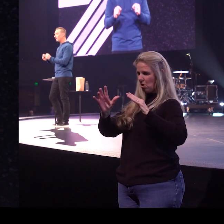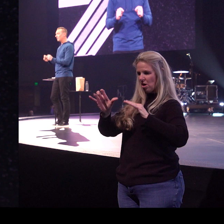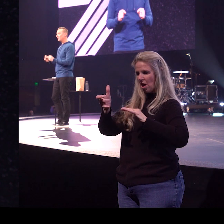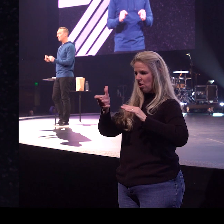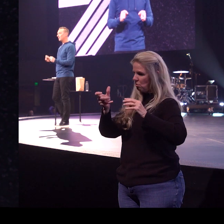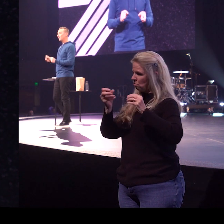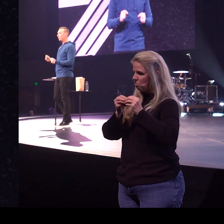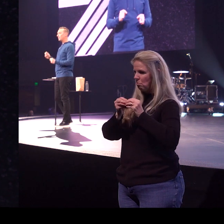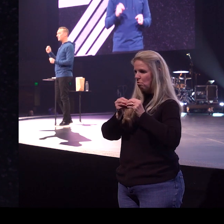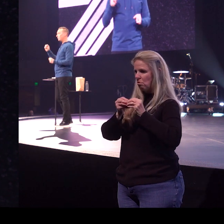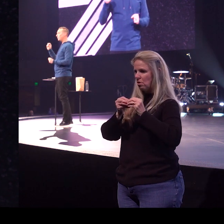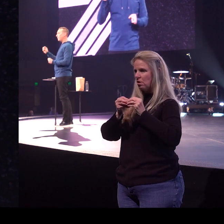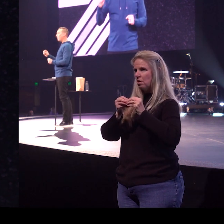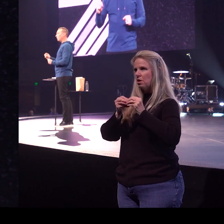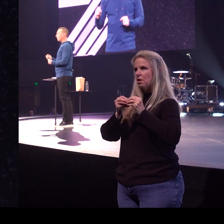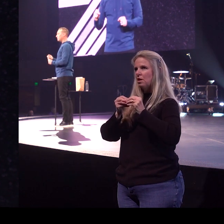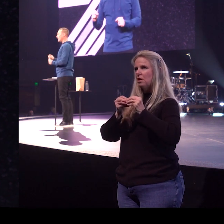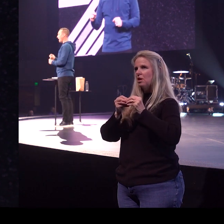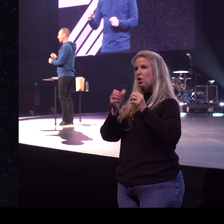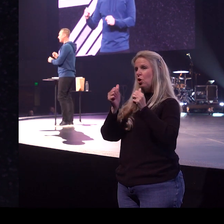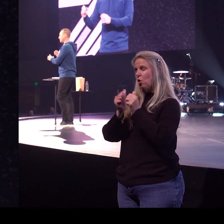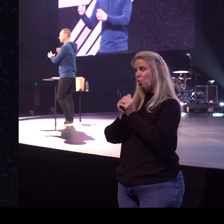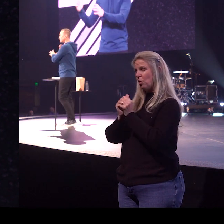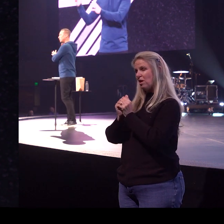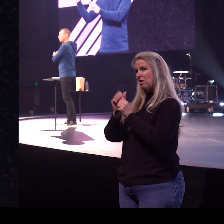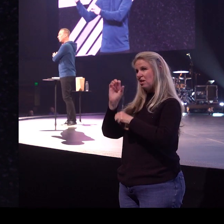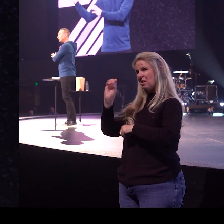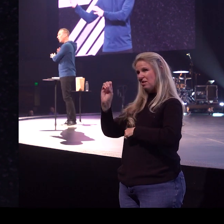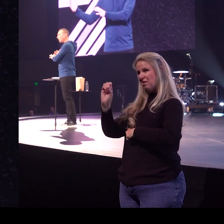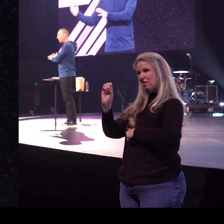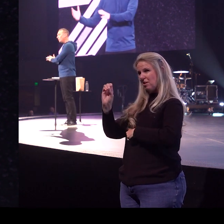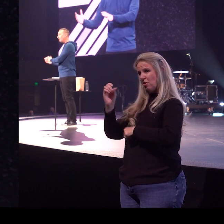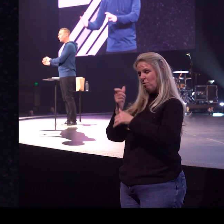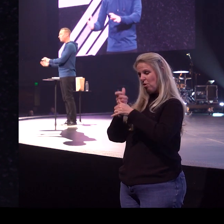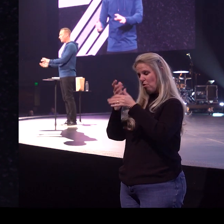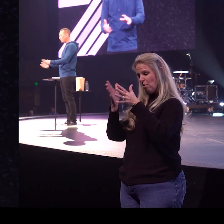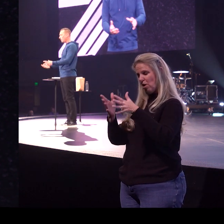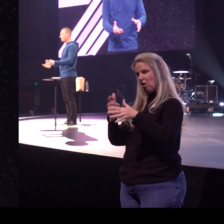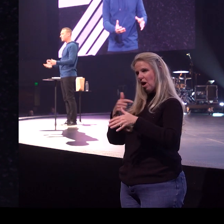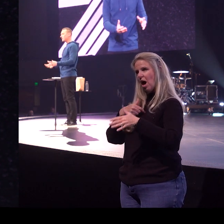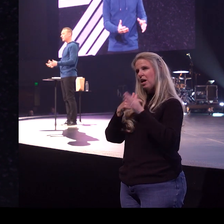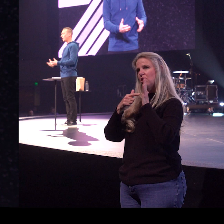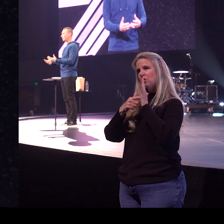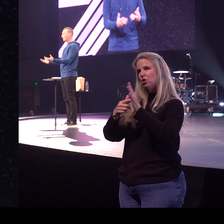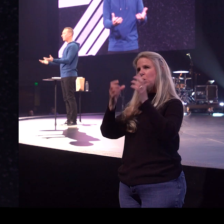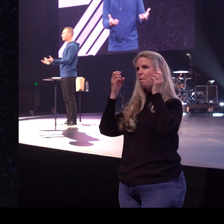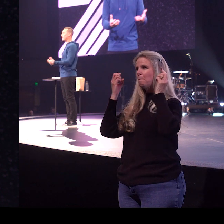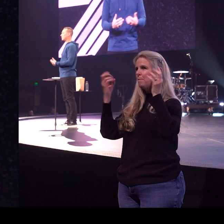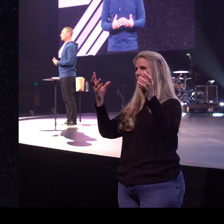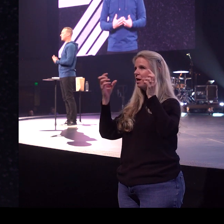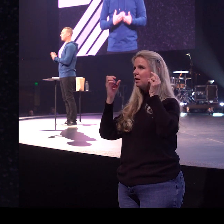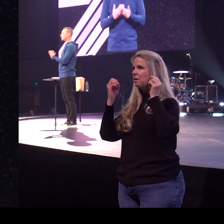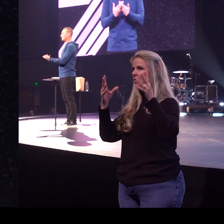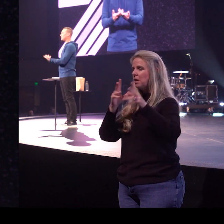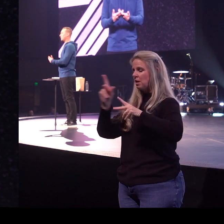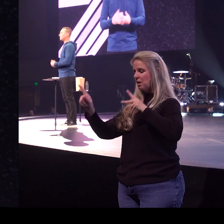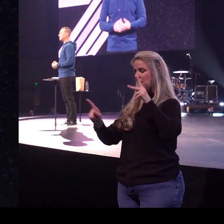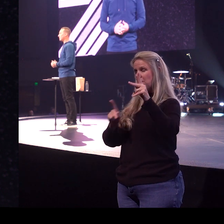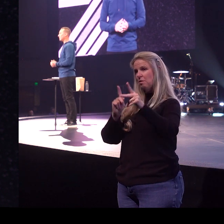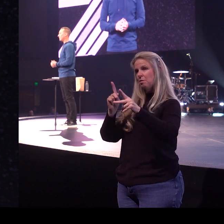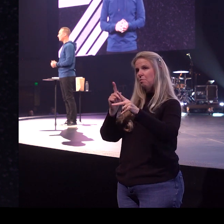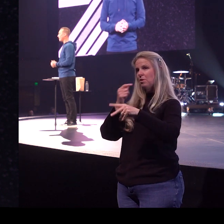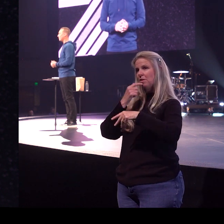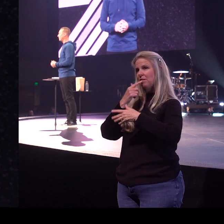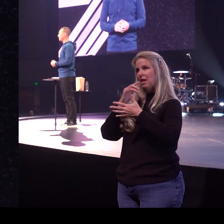today, with zero followers, I could show you an army of people on this stage, I could bring on this stage that would say that she's